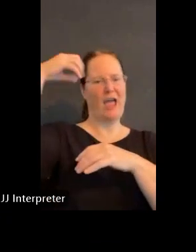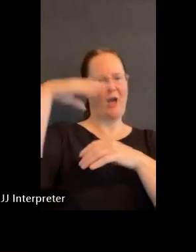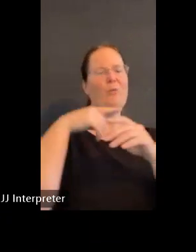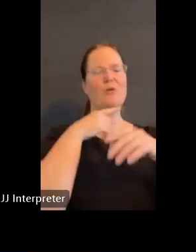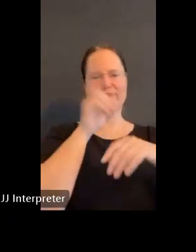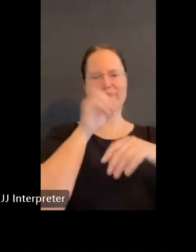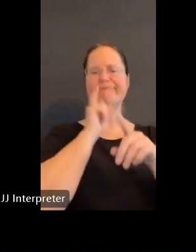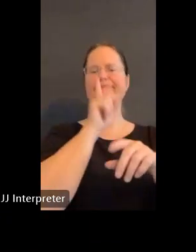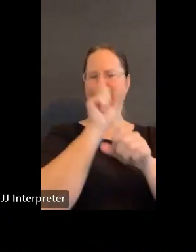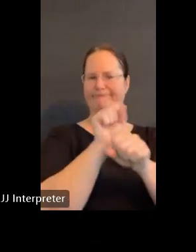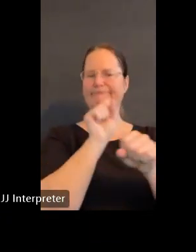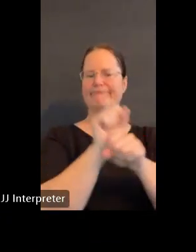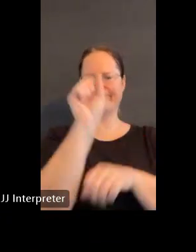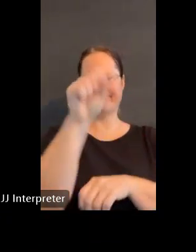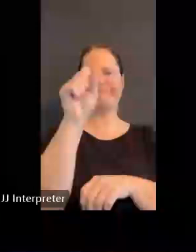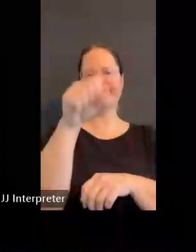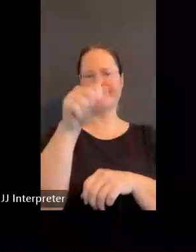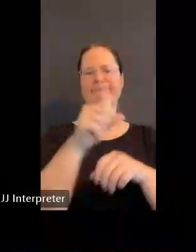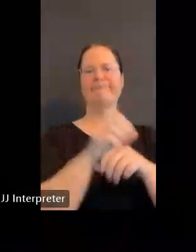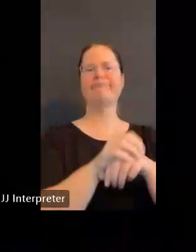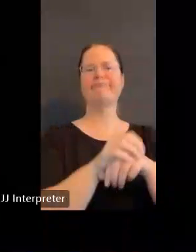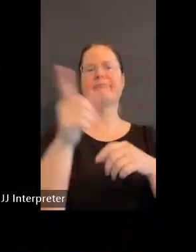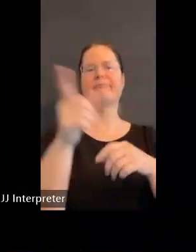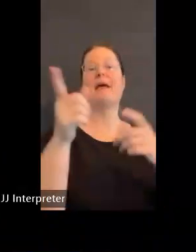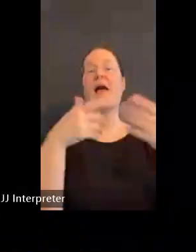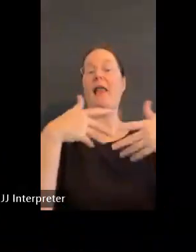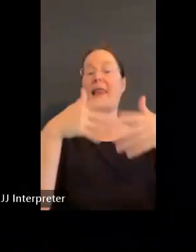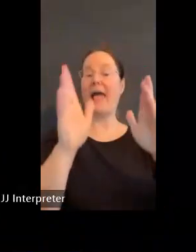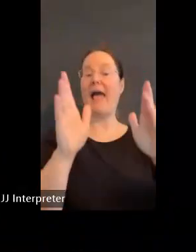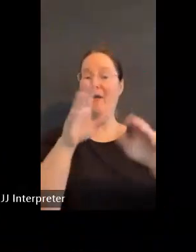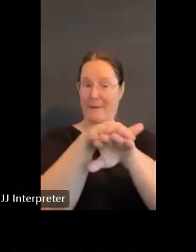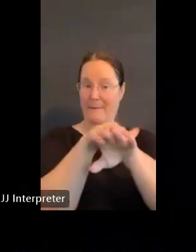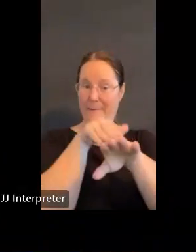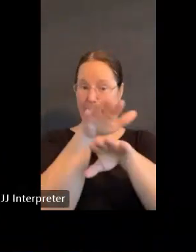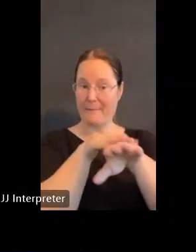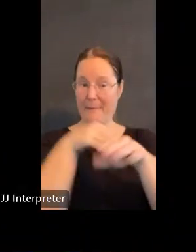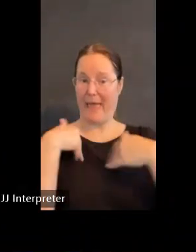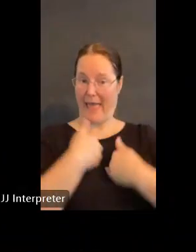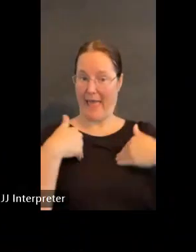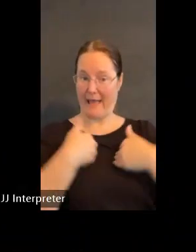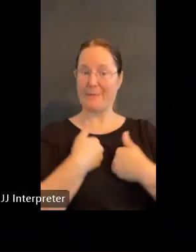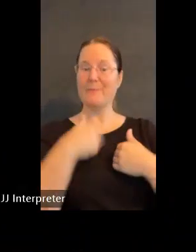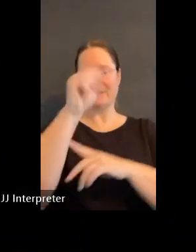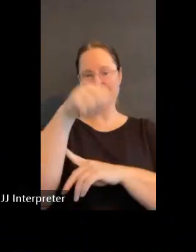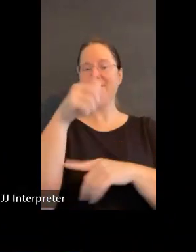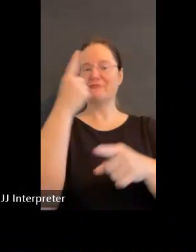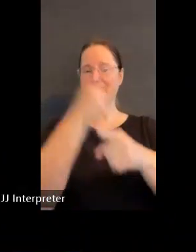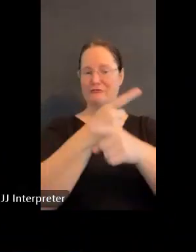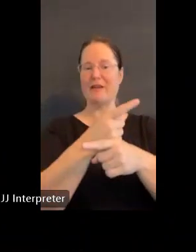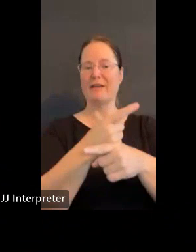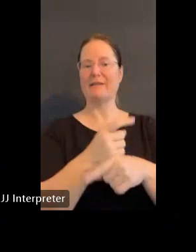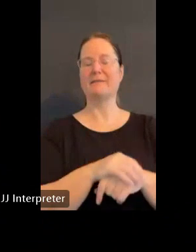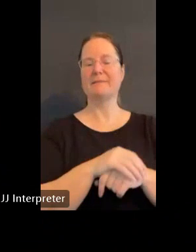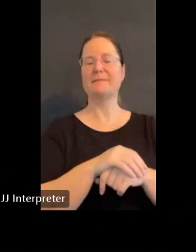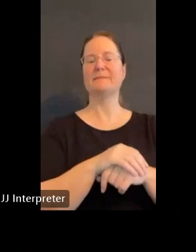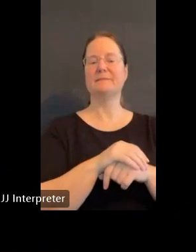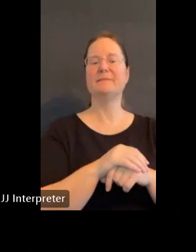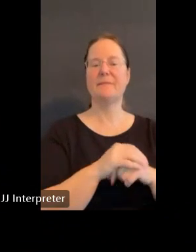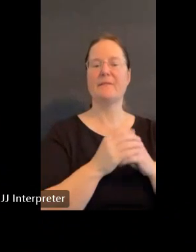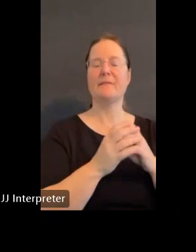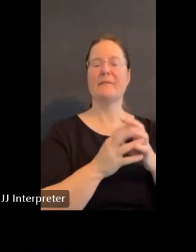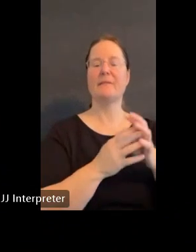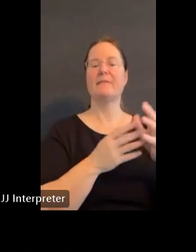All right, and Kathy and Elsa, allowing animals, service animals. Yes, that's a